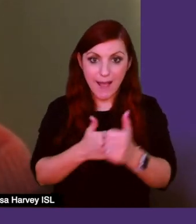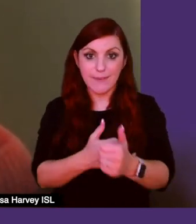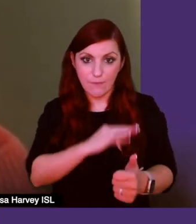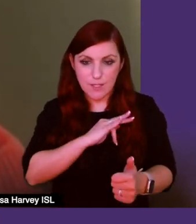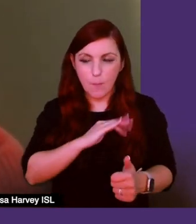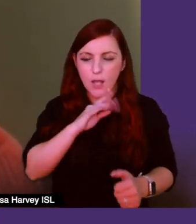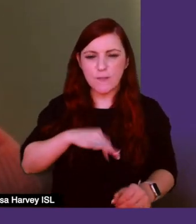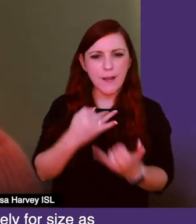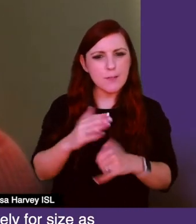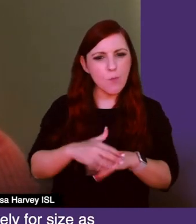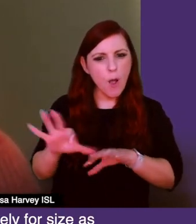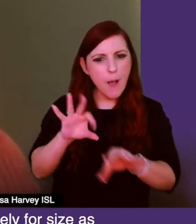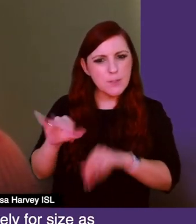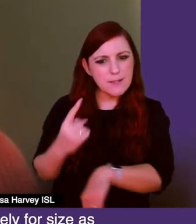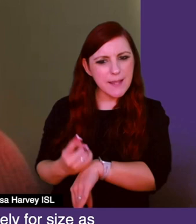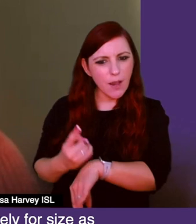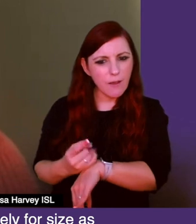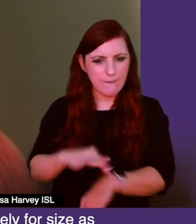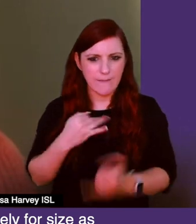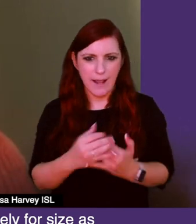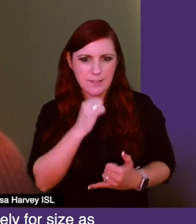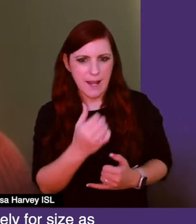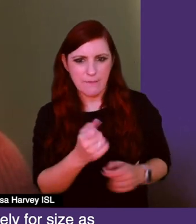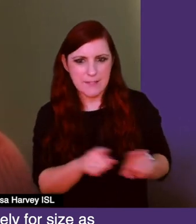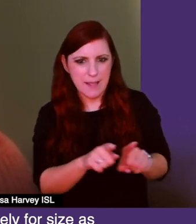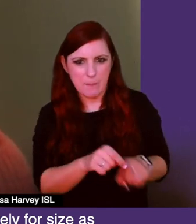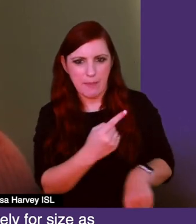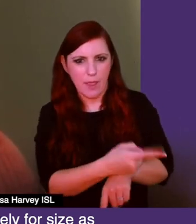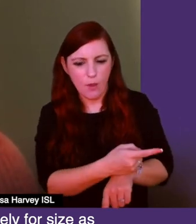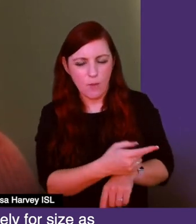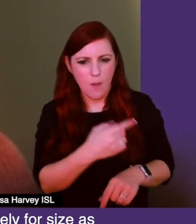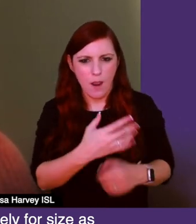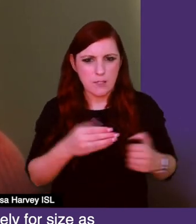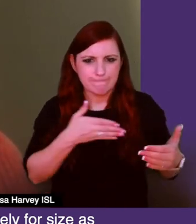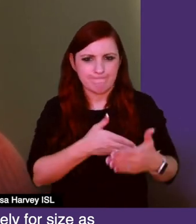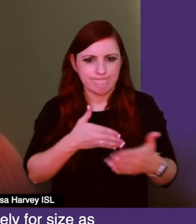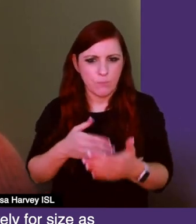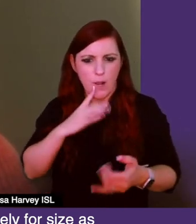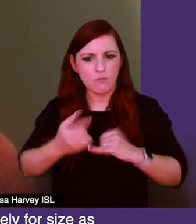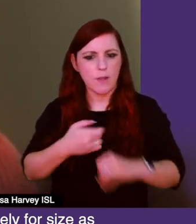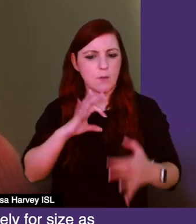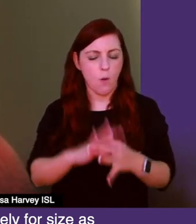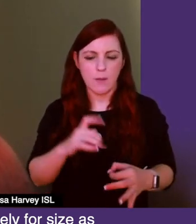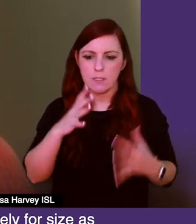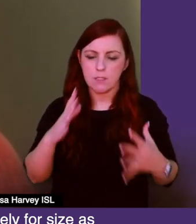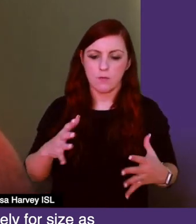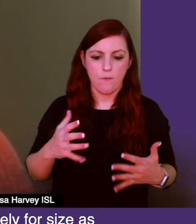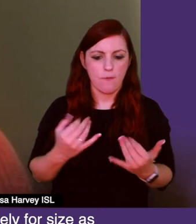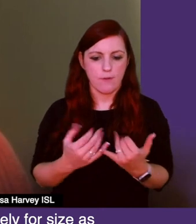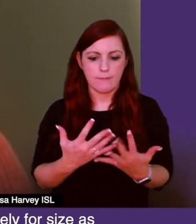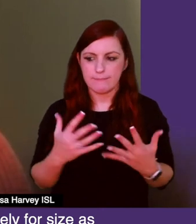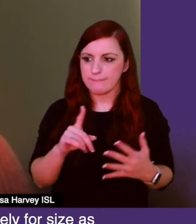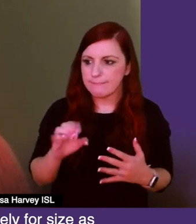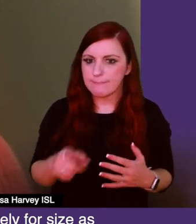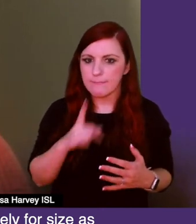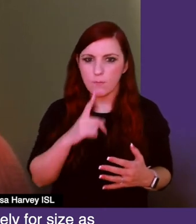options here. I felt there was a lot of walls when I tried at home, and I just merely for size